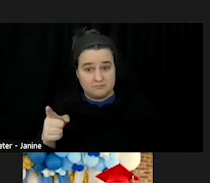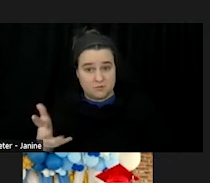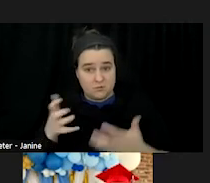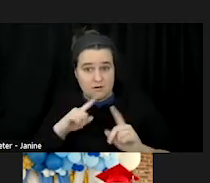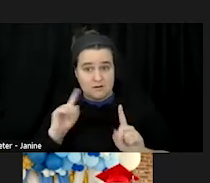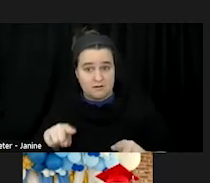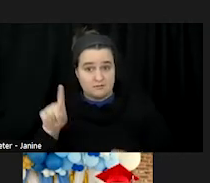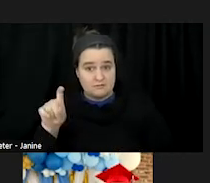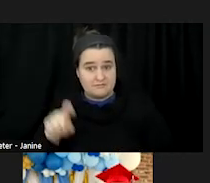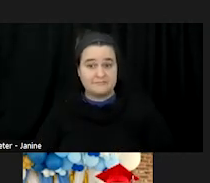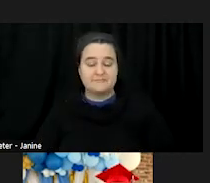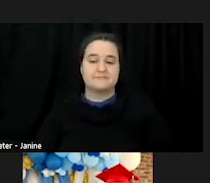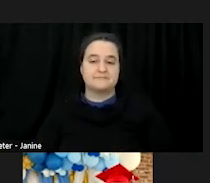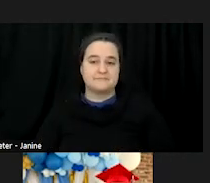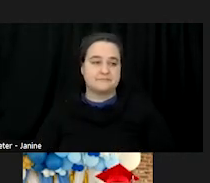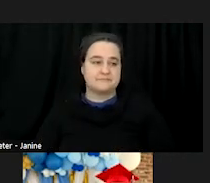answer that one first?